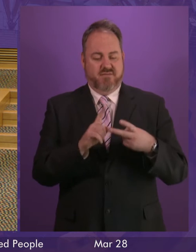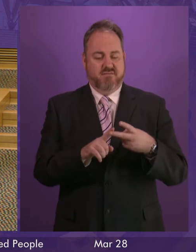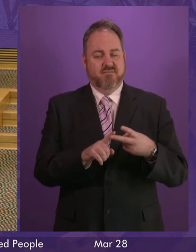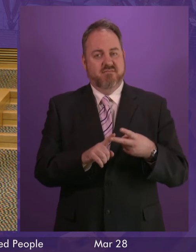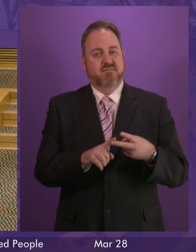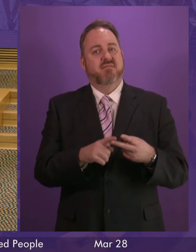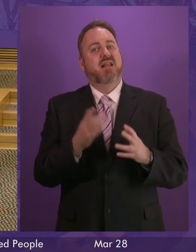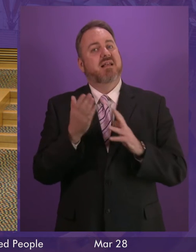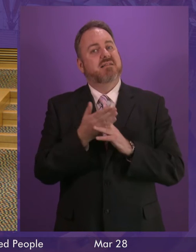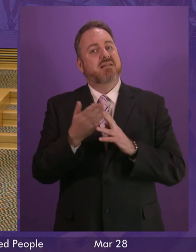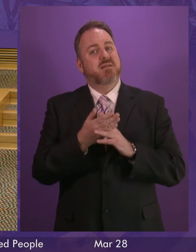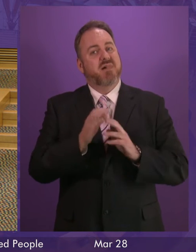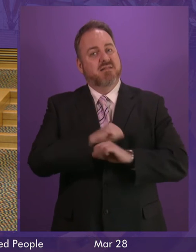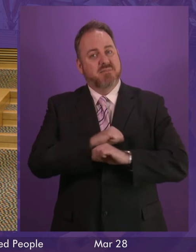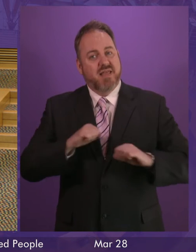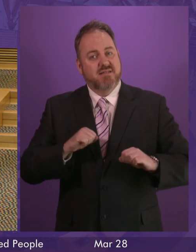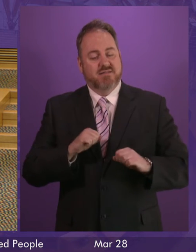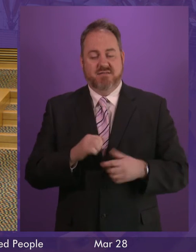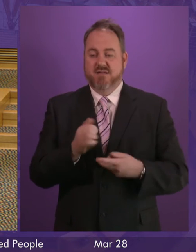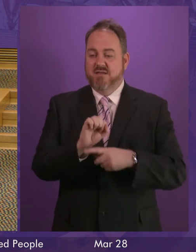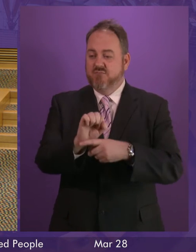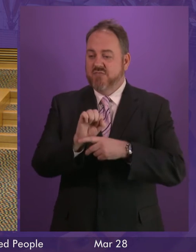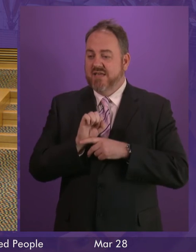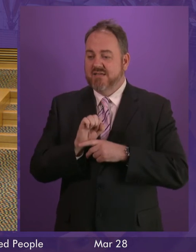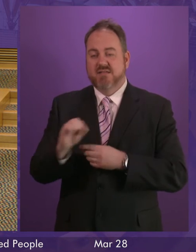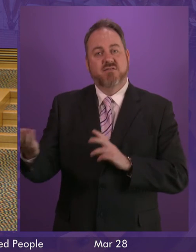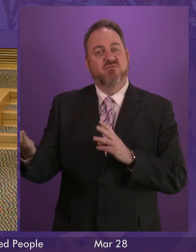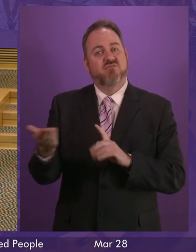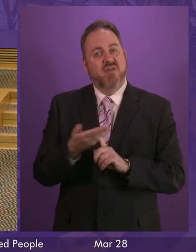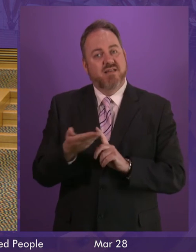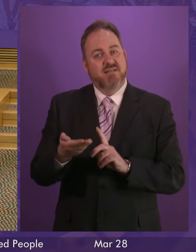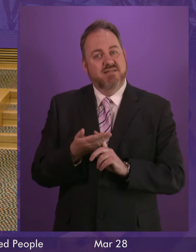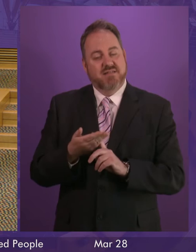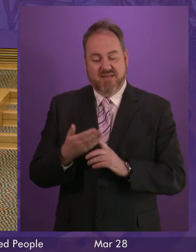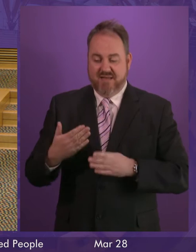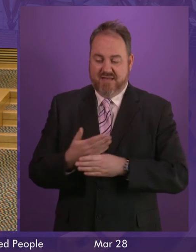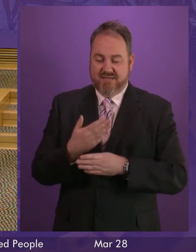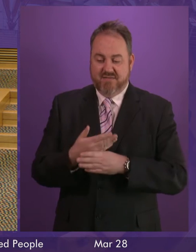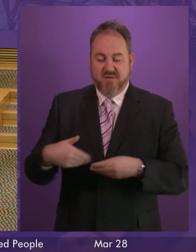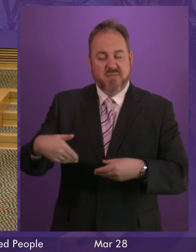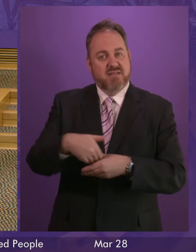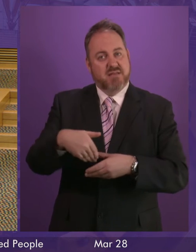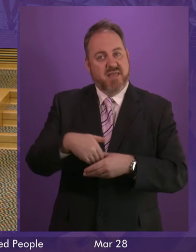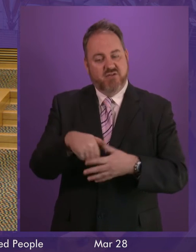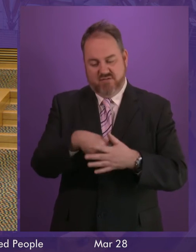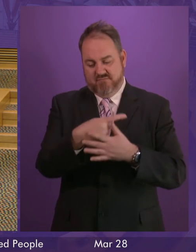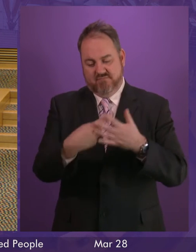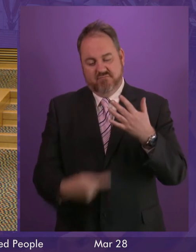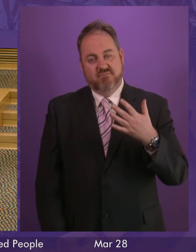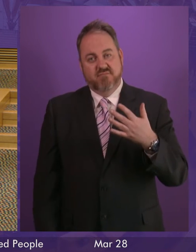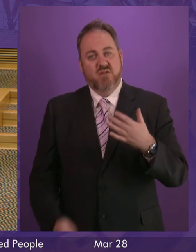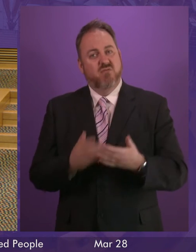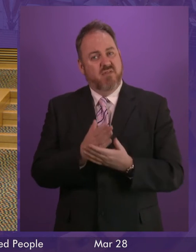accessible to everyone, protected rights and active participation. The scale and extent of the change will take